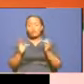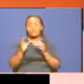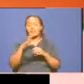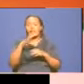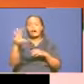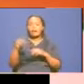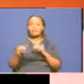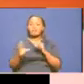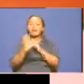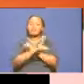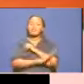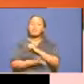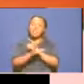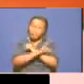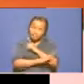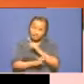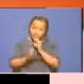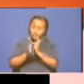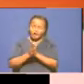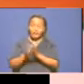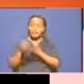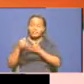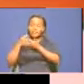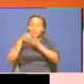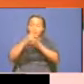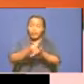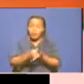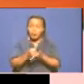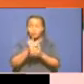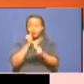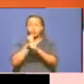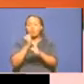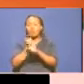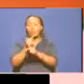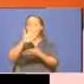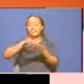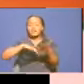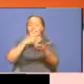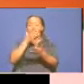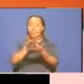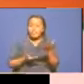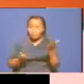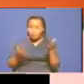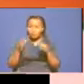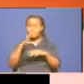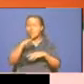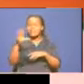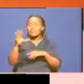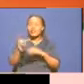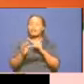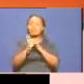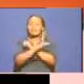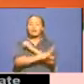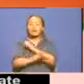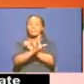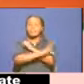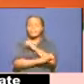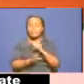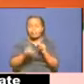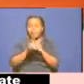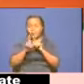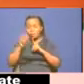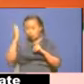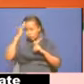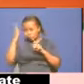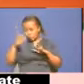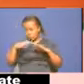and to help build a working network okay, among the African countries to see how we can improve our